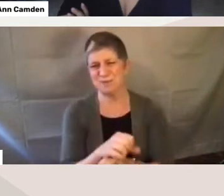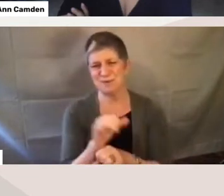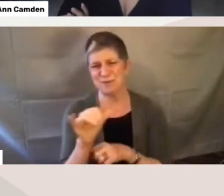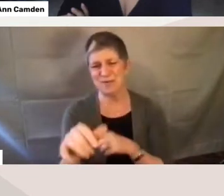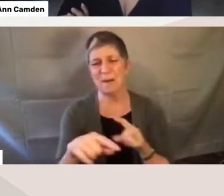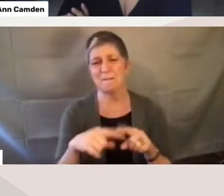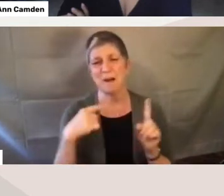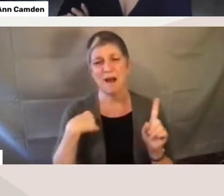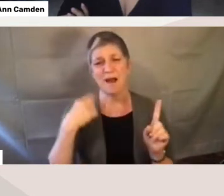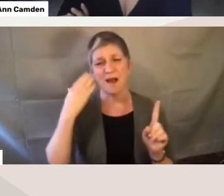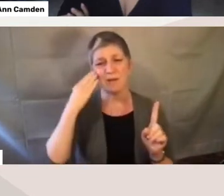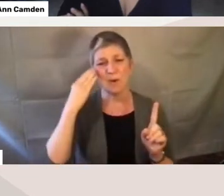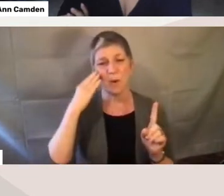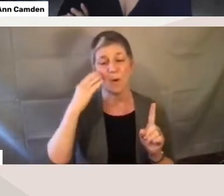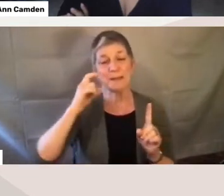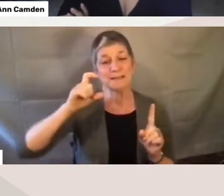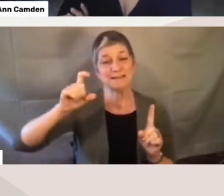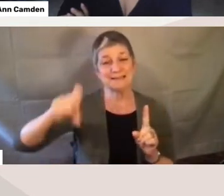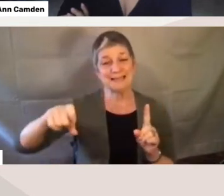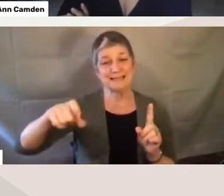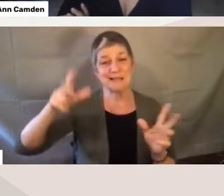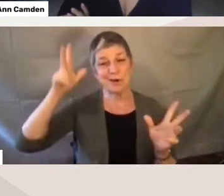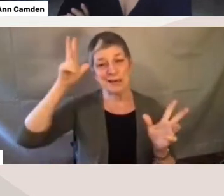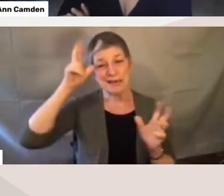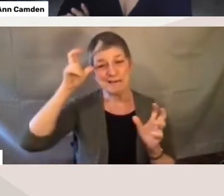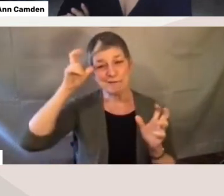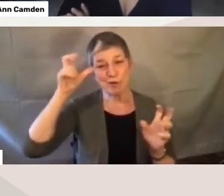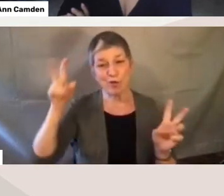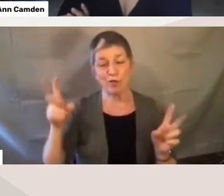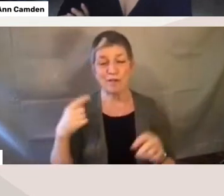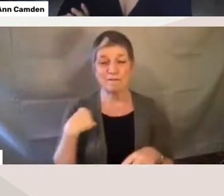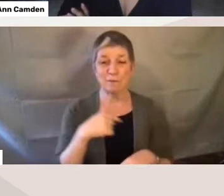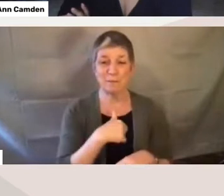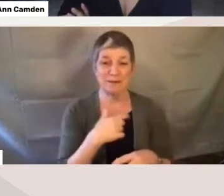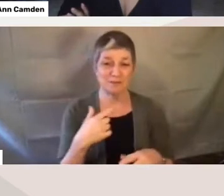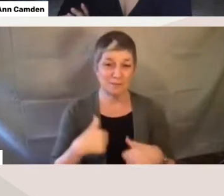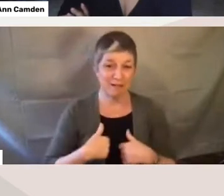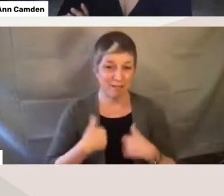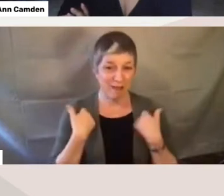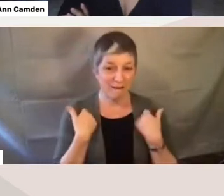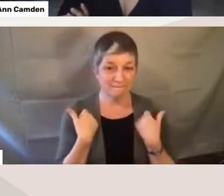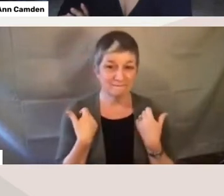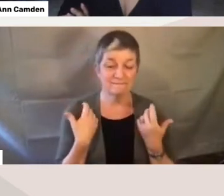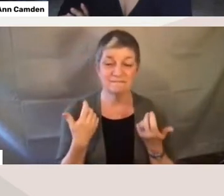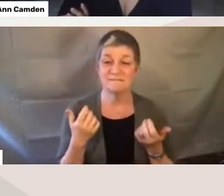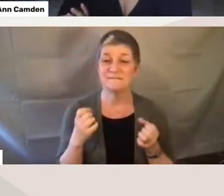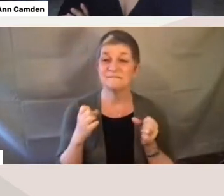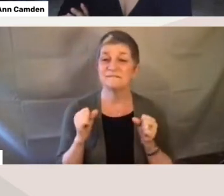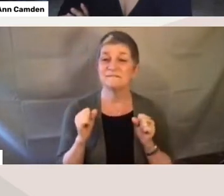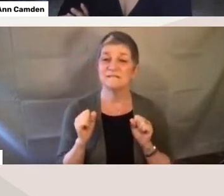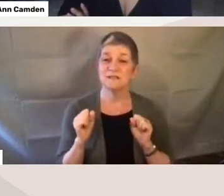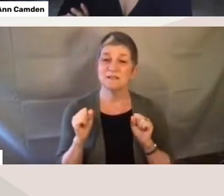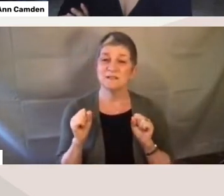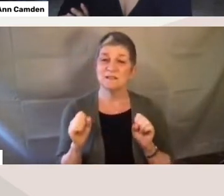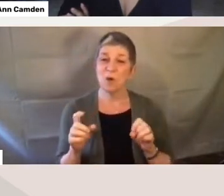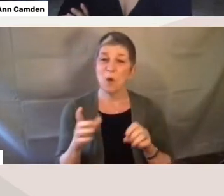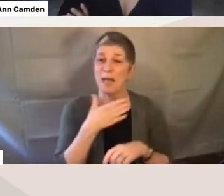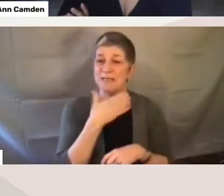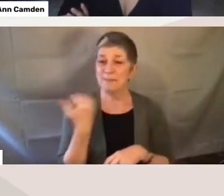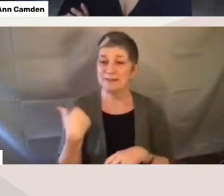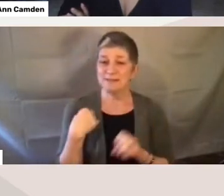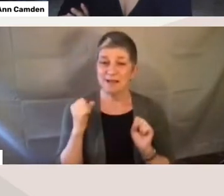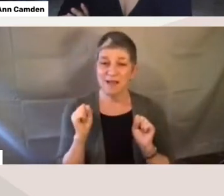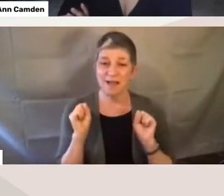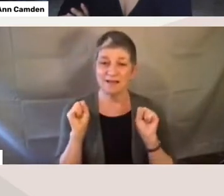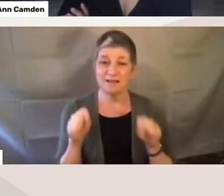I know that it's a necessary evil for me to be here. So I just try to, as best as I